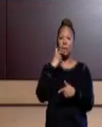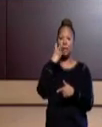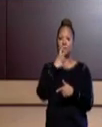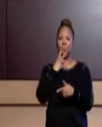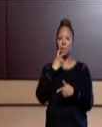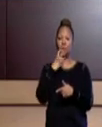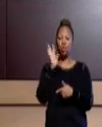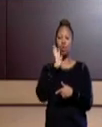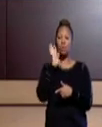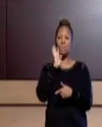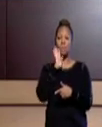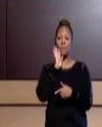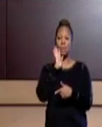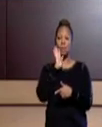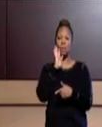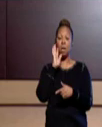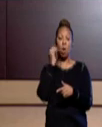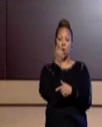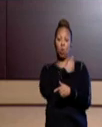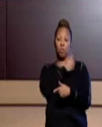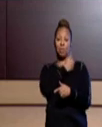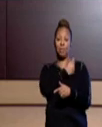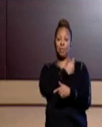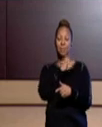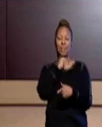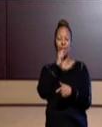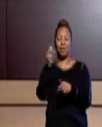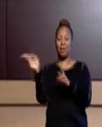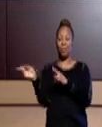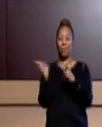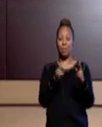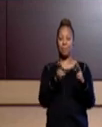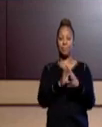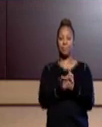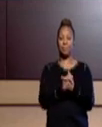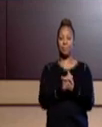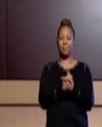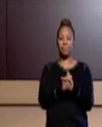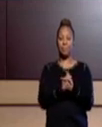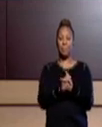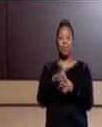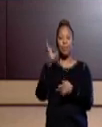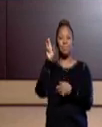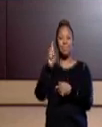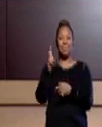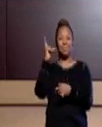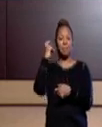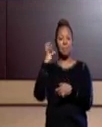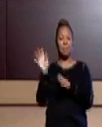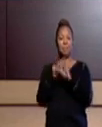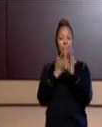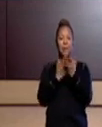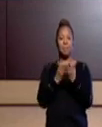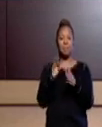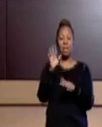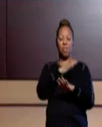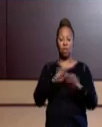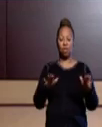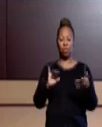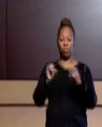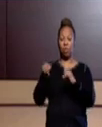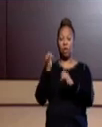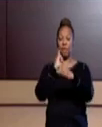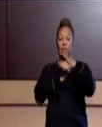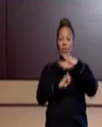to speak something on yourself that you're not ready for. You got to hear me. The Bible lets us know that when the children of Israel